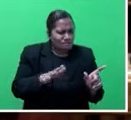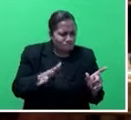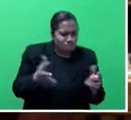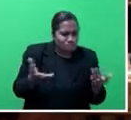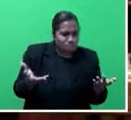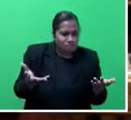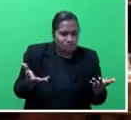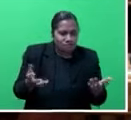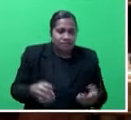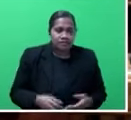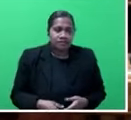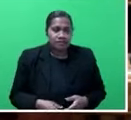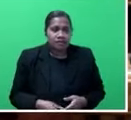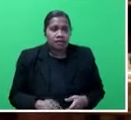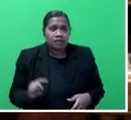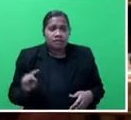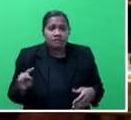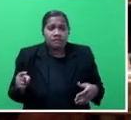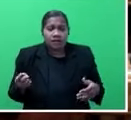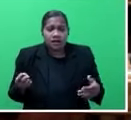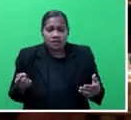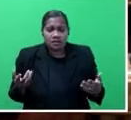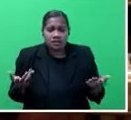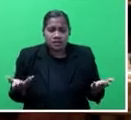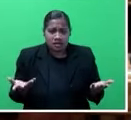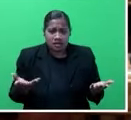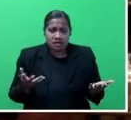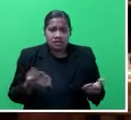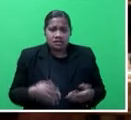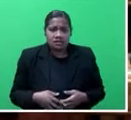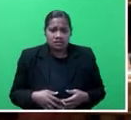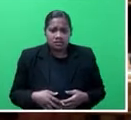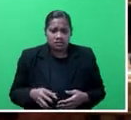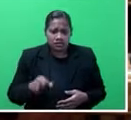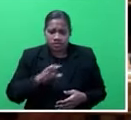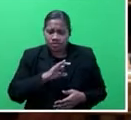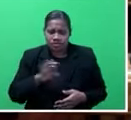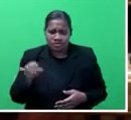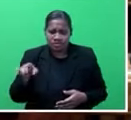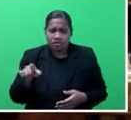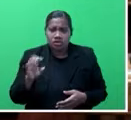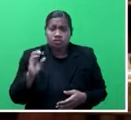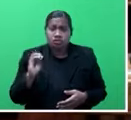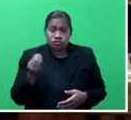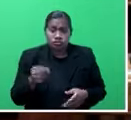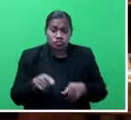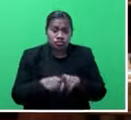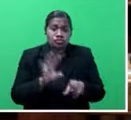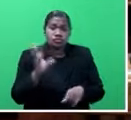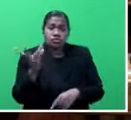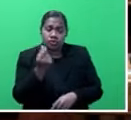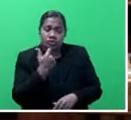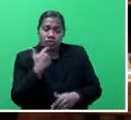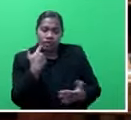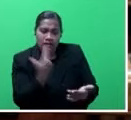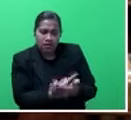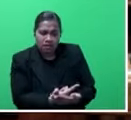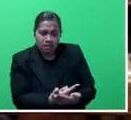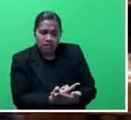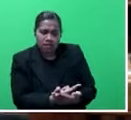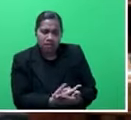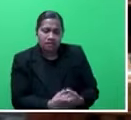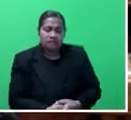But alas, that was not the case. So they were lying. In fact, if you look at